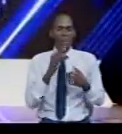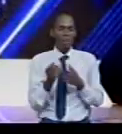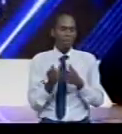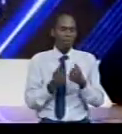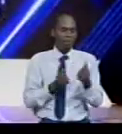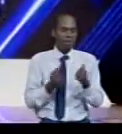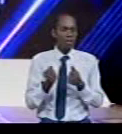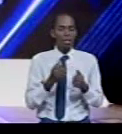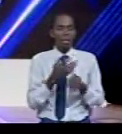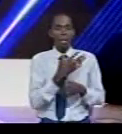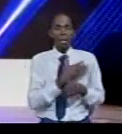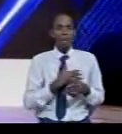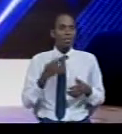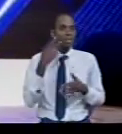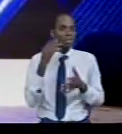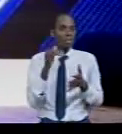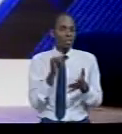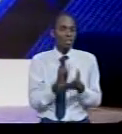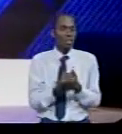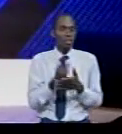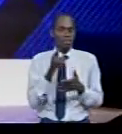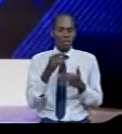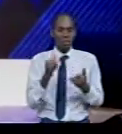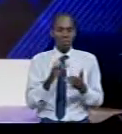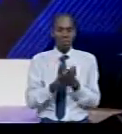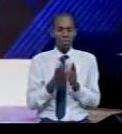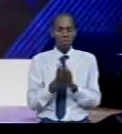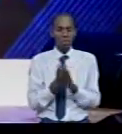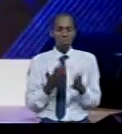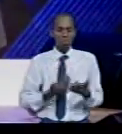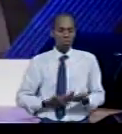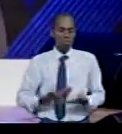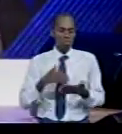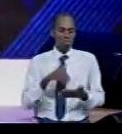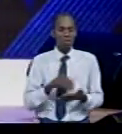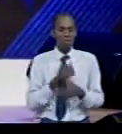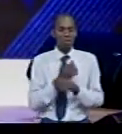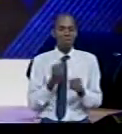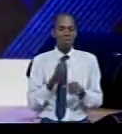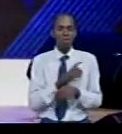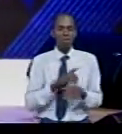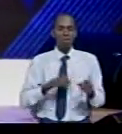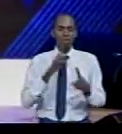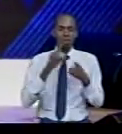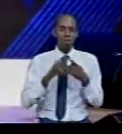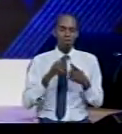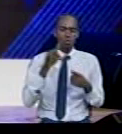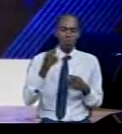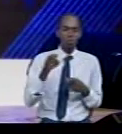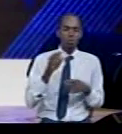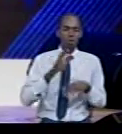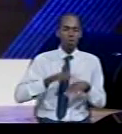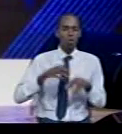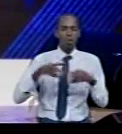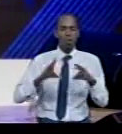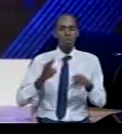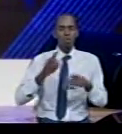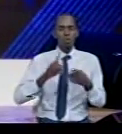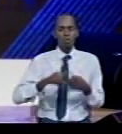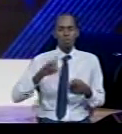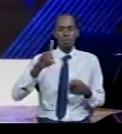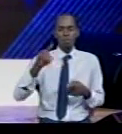he became born again. The Lord Jesus has spoken unto him on the way to Damascus. Saul, Saul,